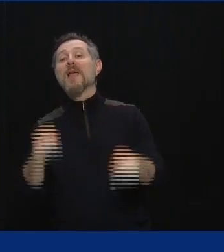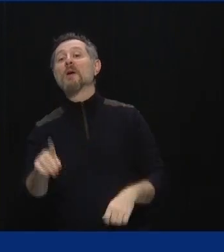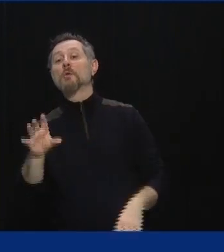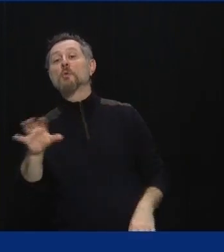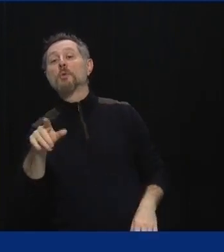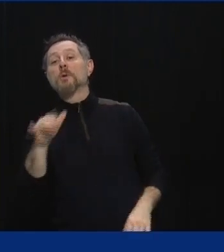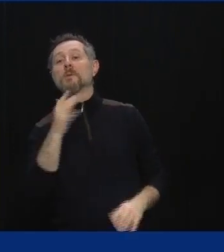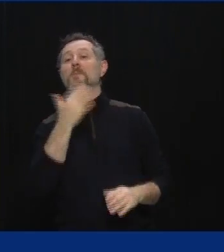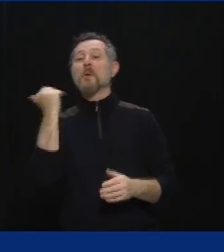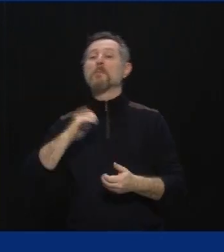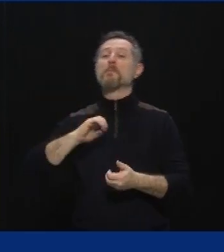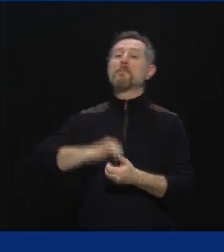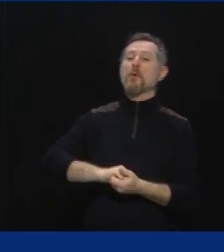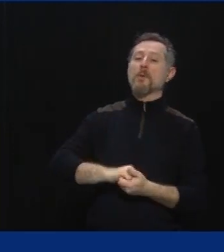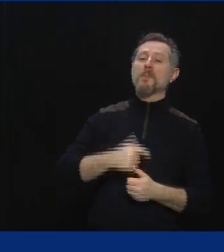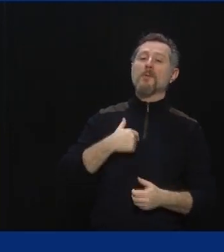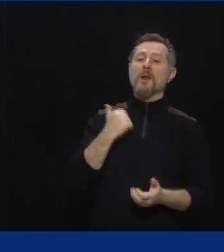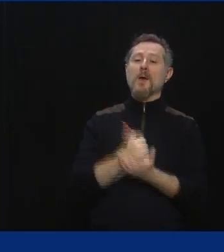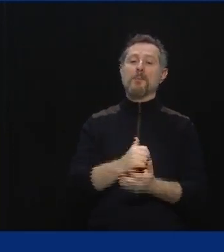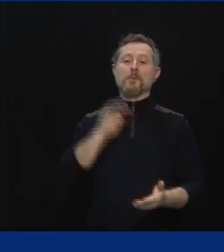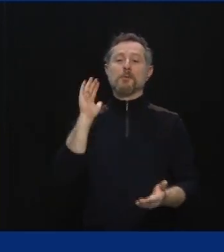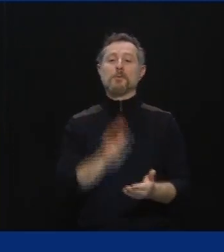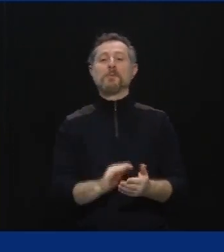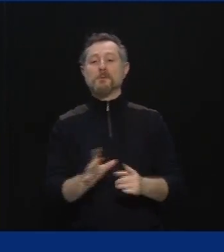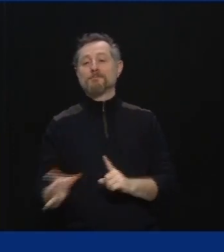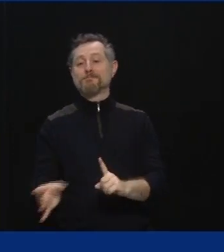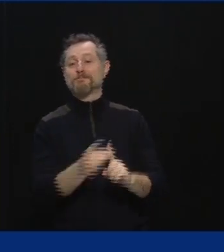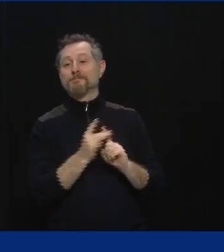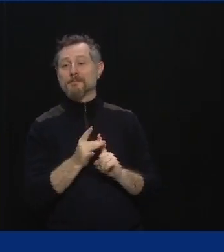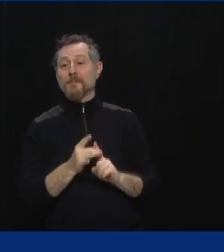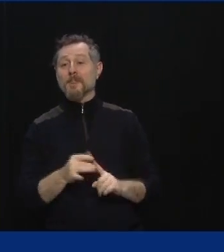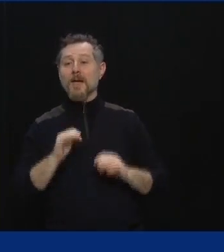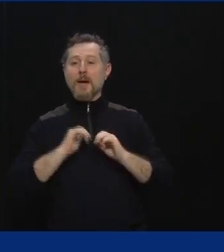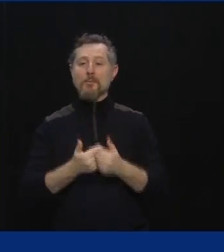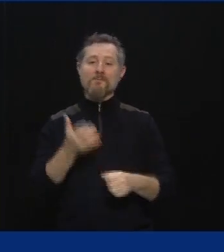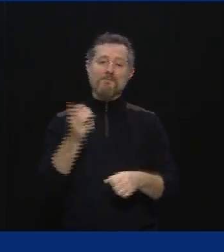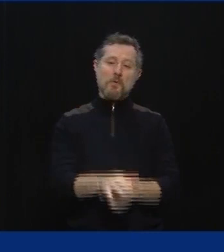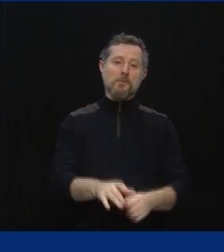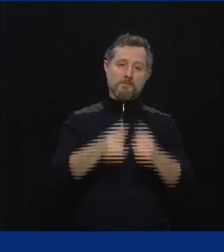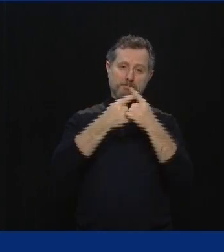better partner to help reduce those cases by enforcing this.